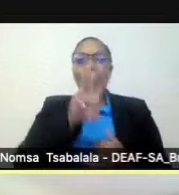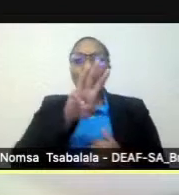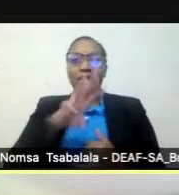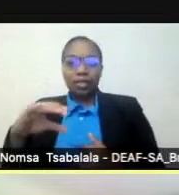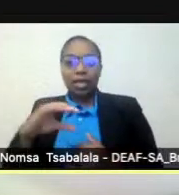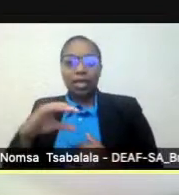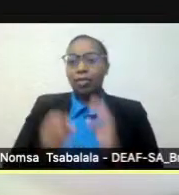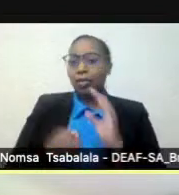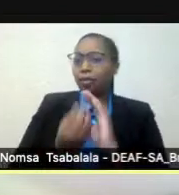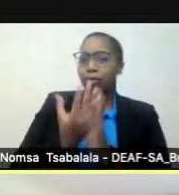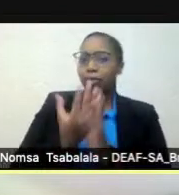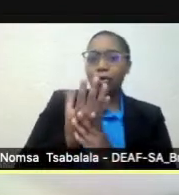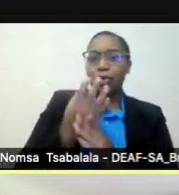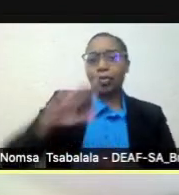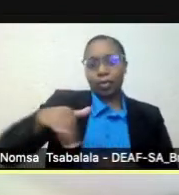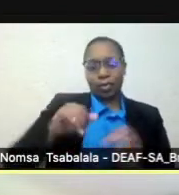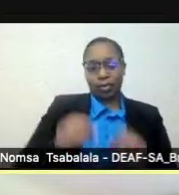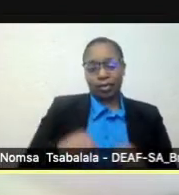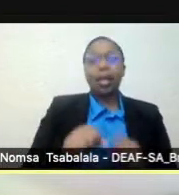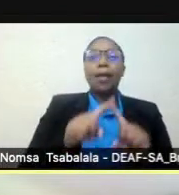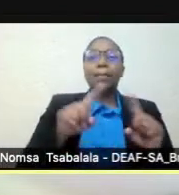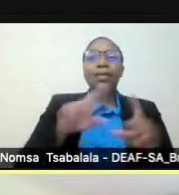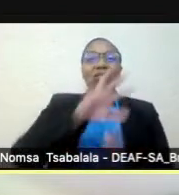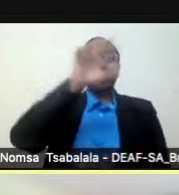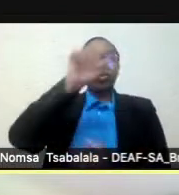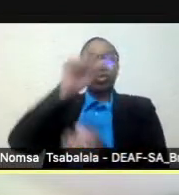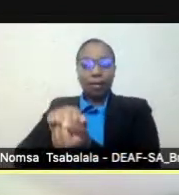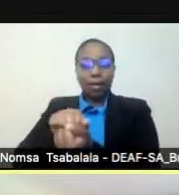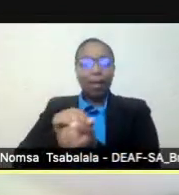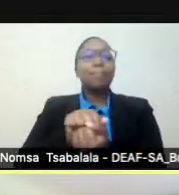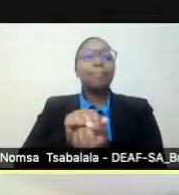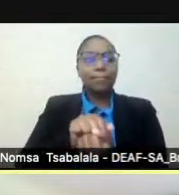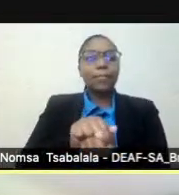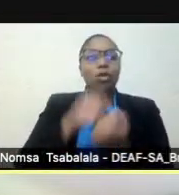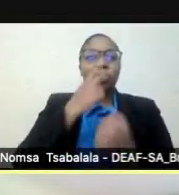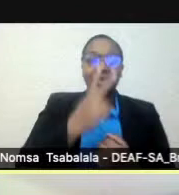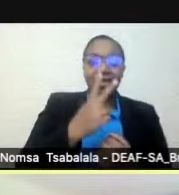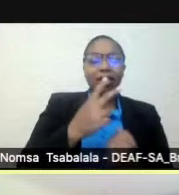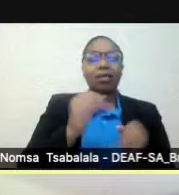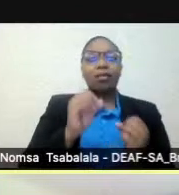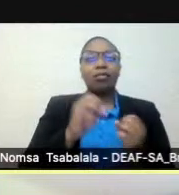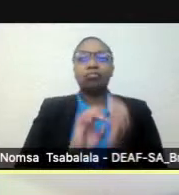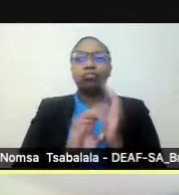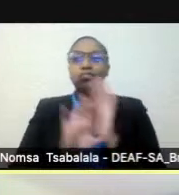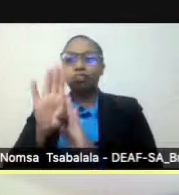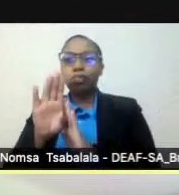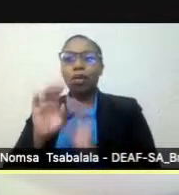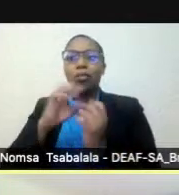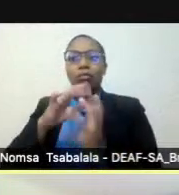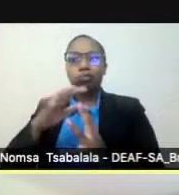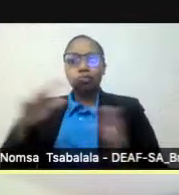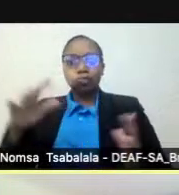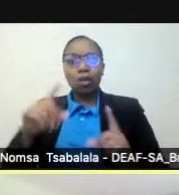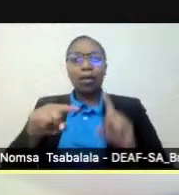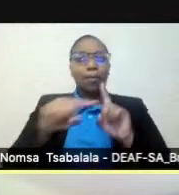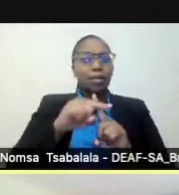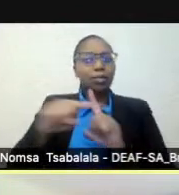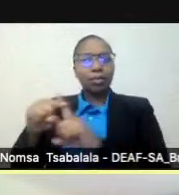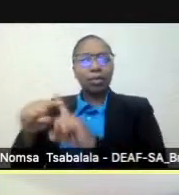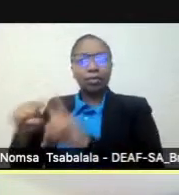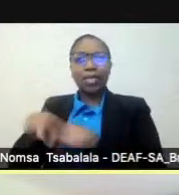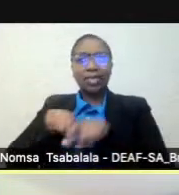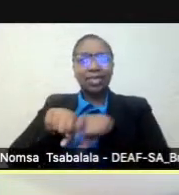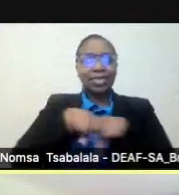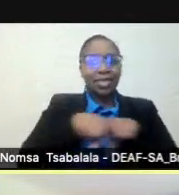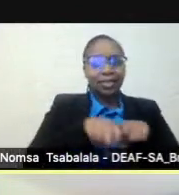sum up, we've seen this rapidly increasing number of new cases, percent positivity and testing rates. This started in the younger age groups,